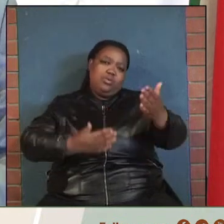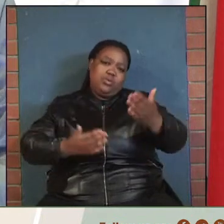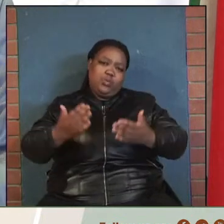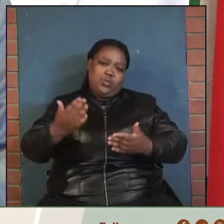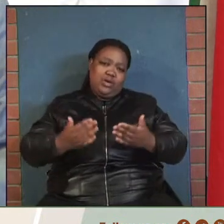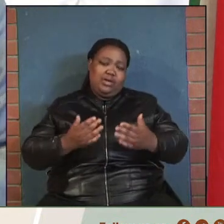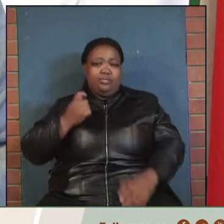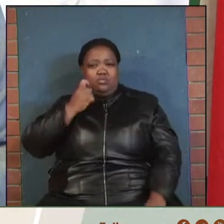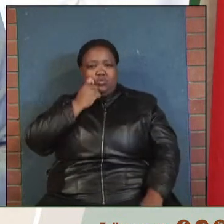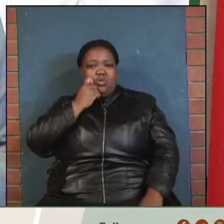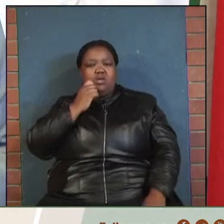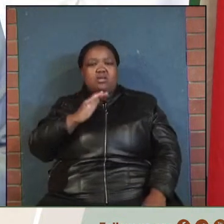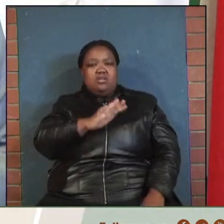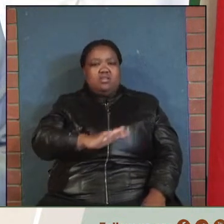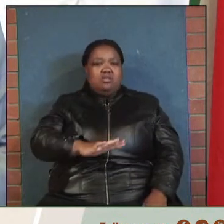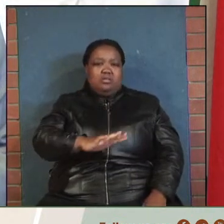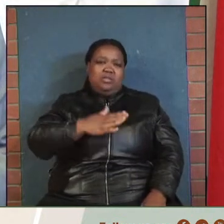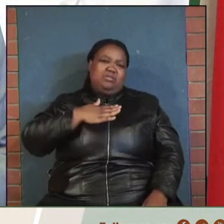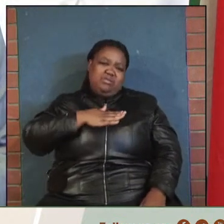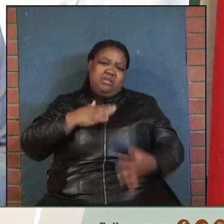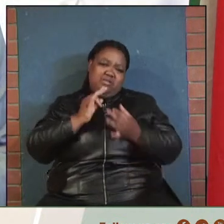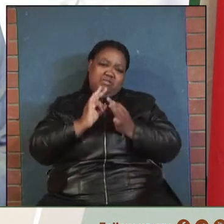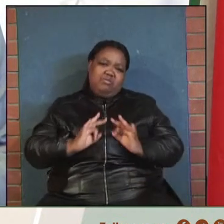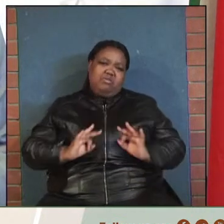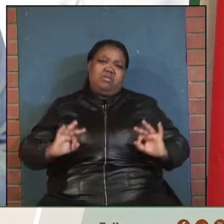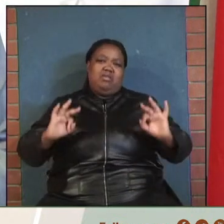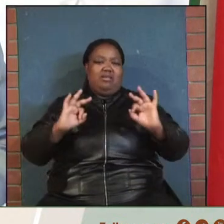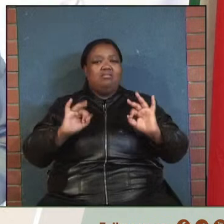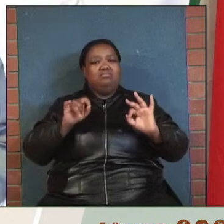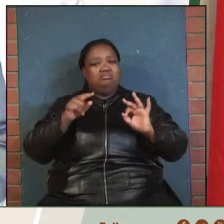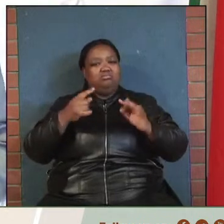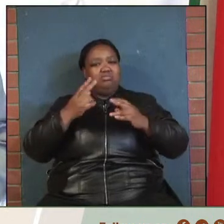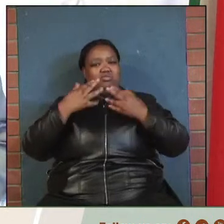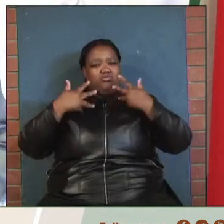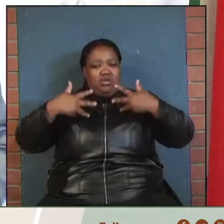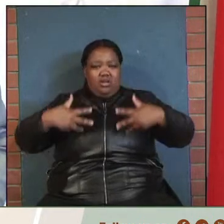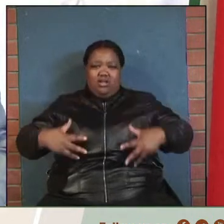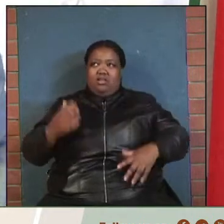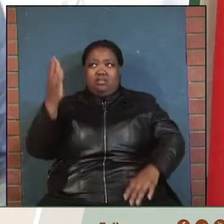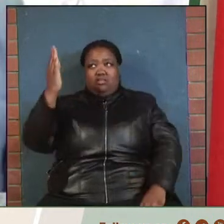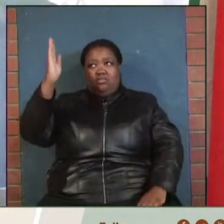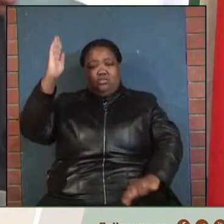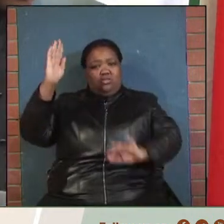Tshwane, relax, and may God bless